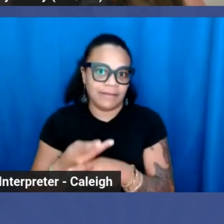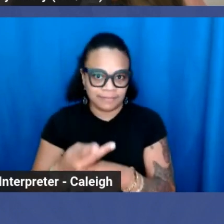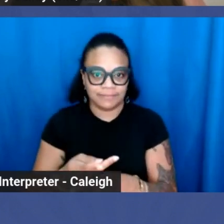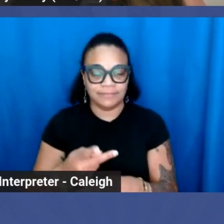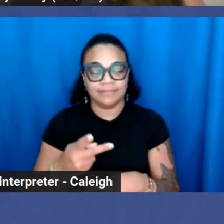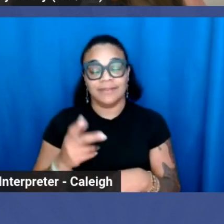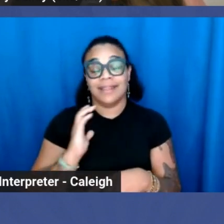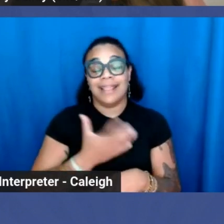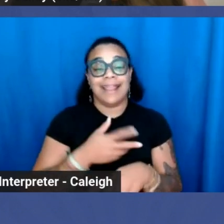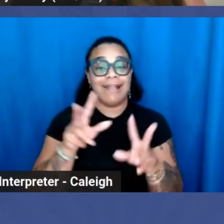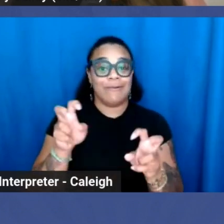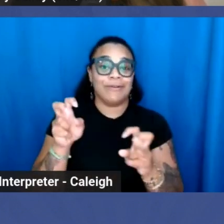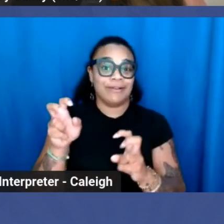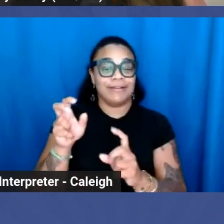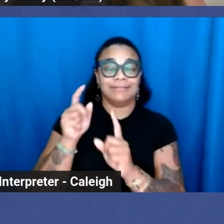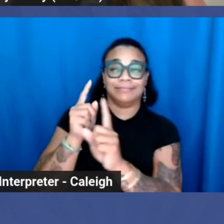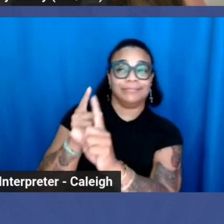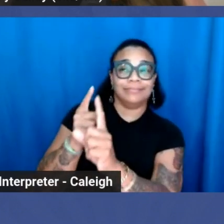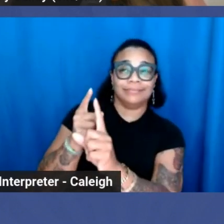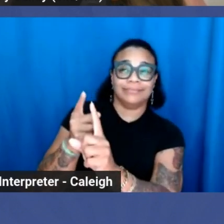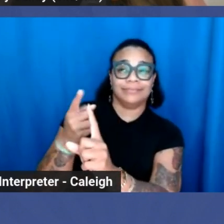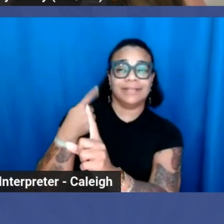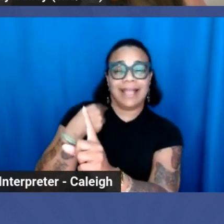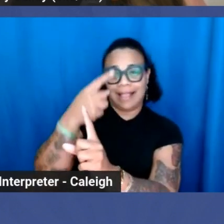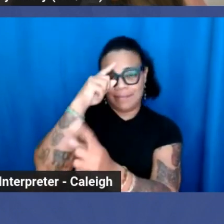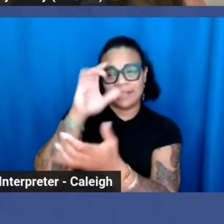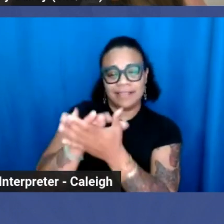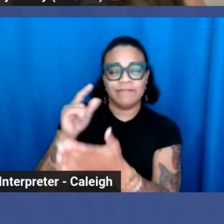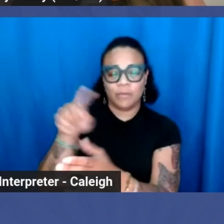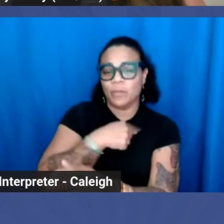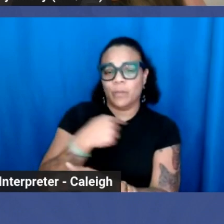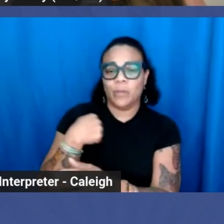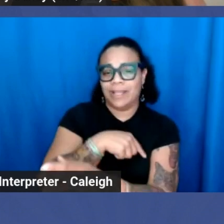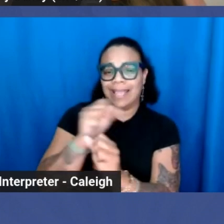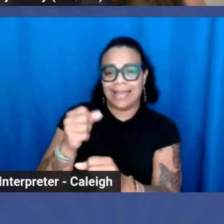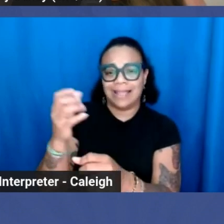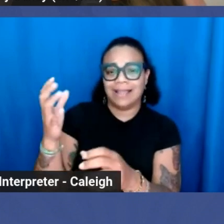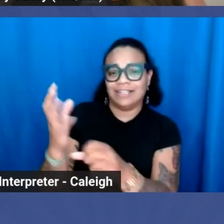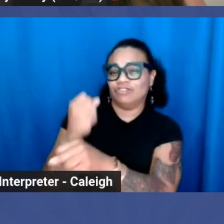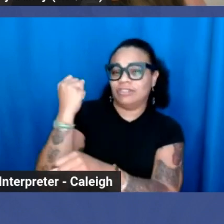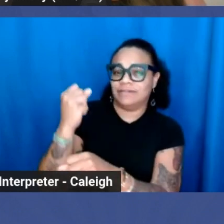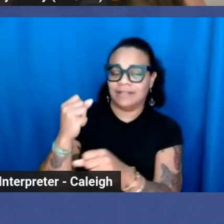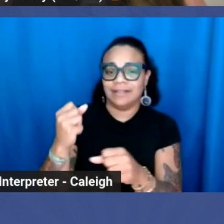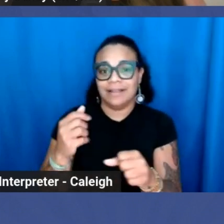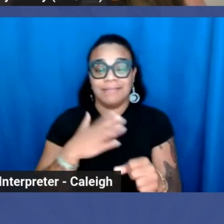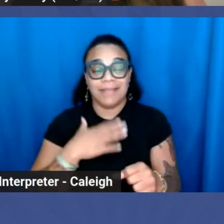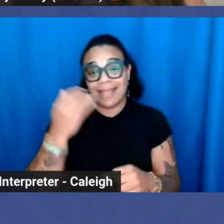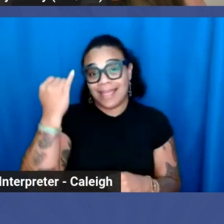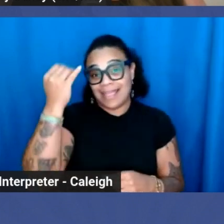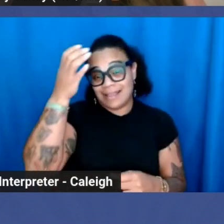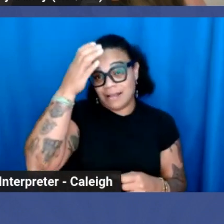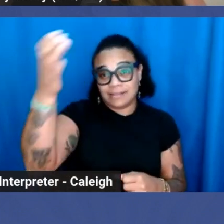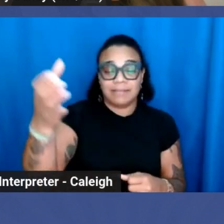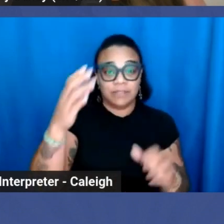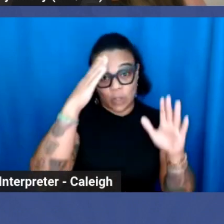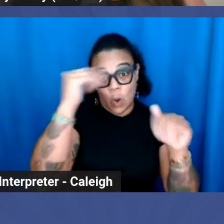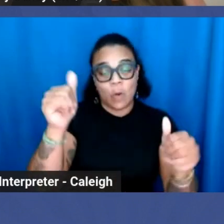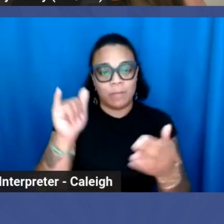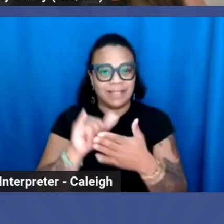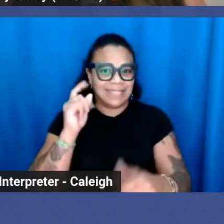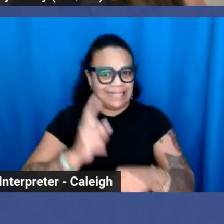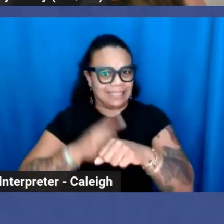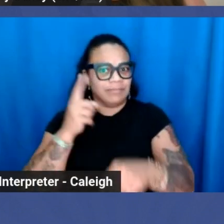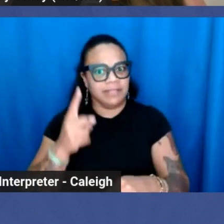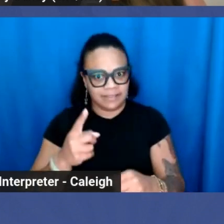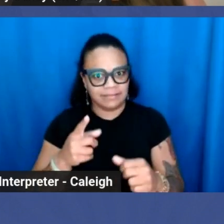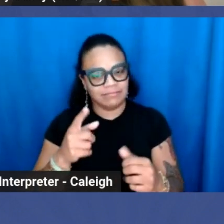North Star, I think we're able to hit that. I have the idea of like hope is a discipline by abolitionist Mariam Kaba. I think